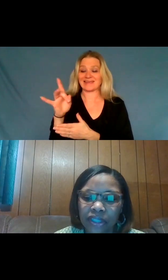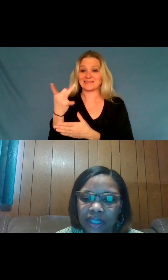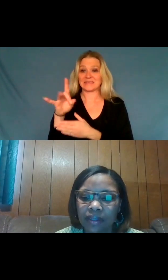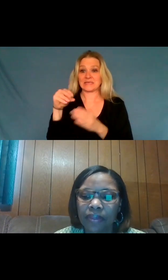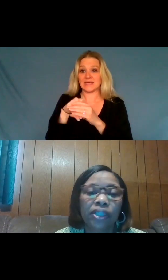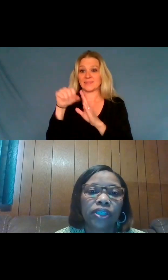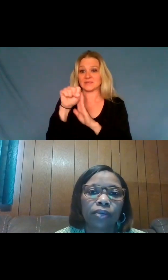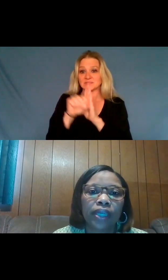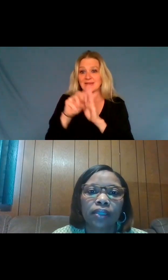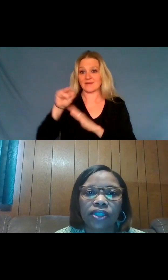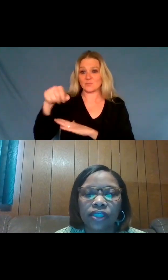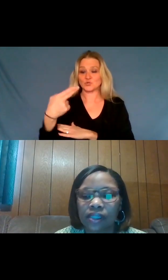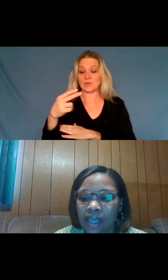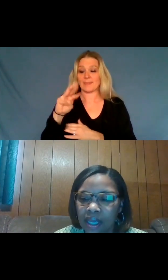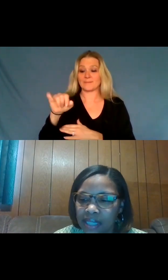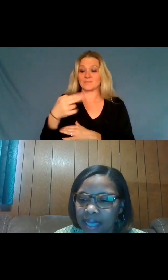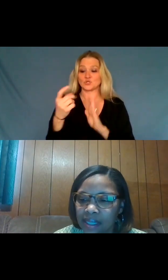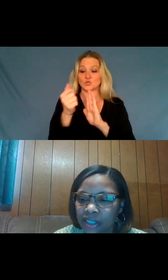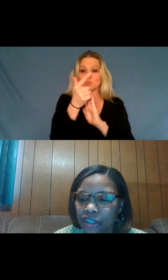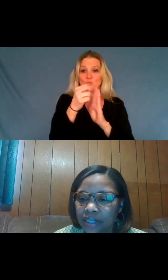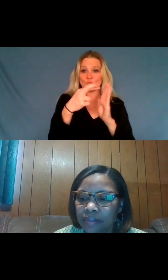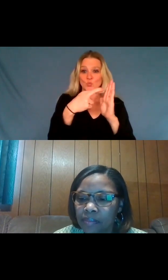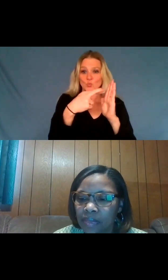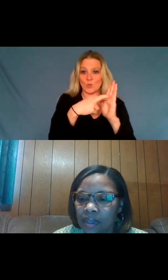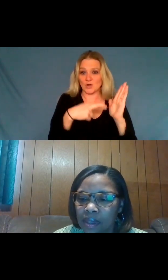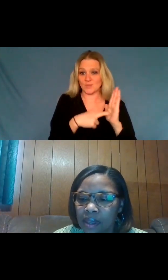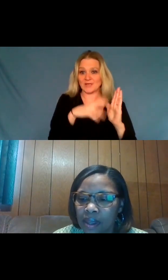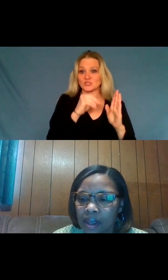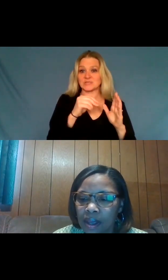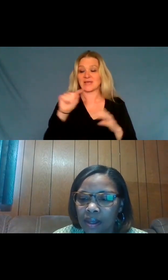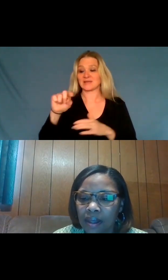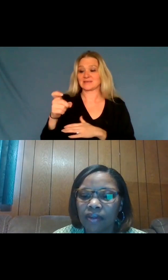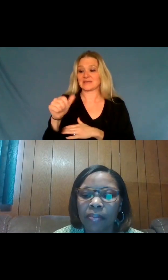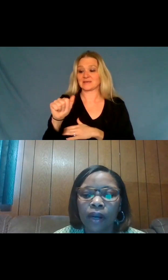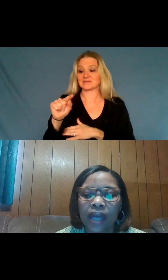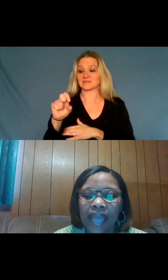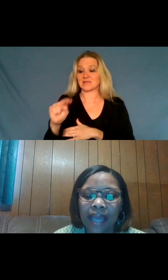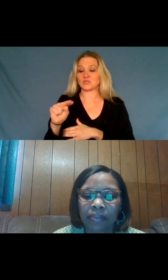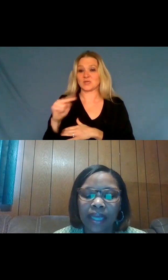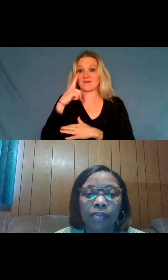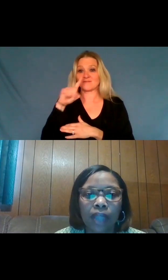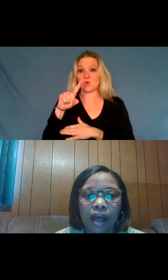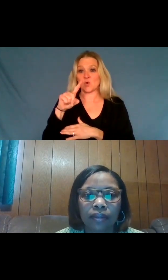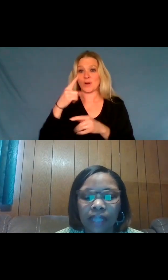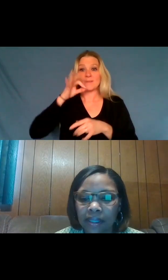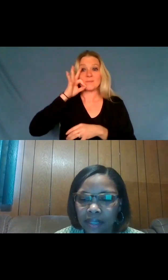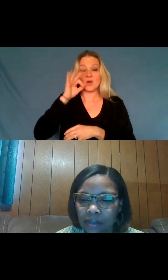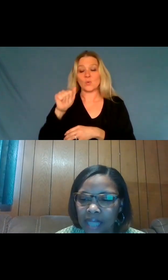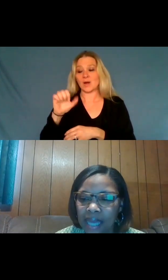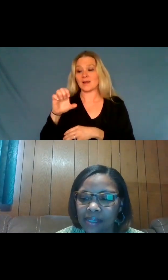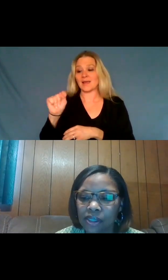of Michigan, the Michigan Regulation and Taxation of Marijuana Act became law, and